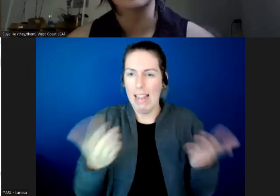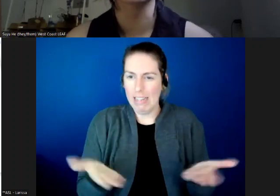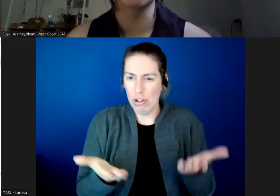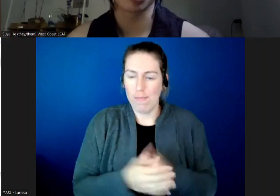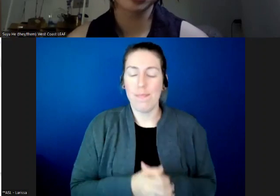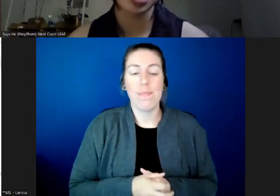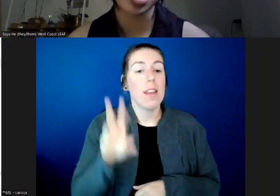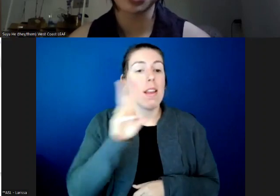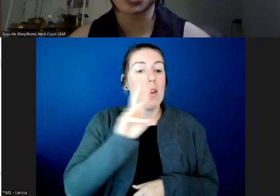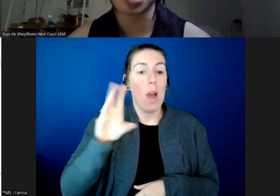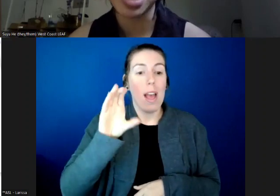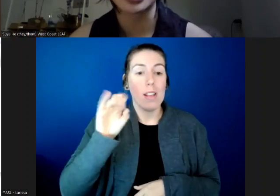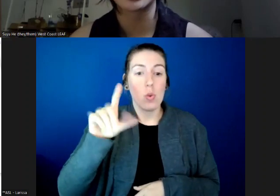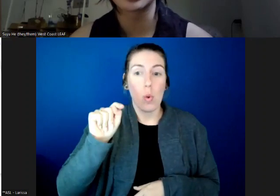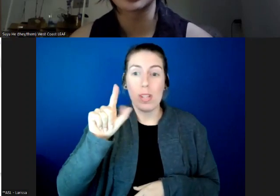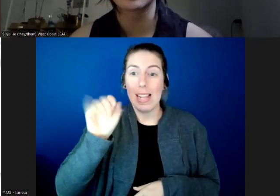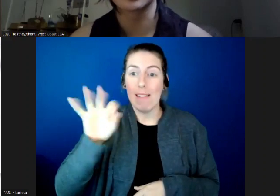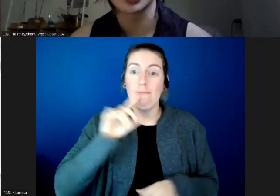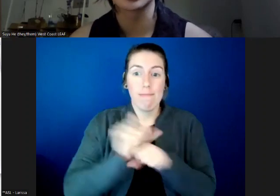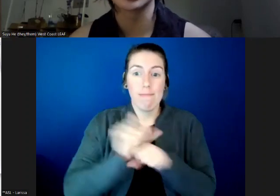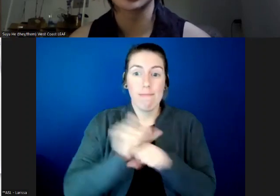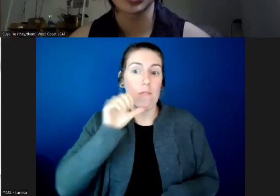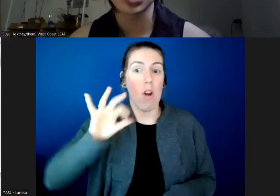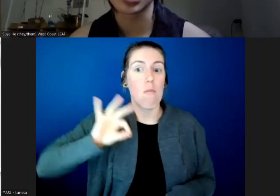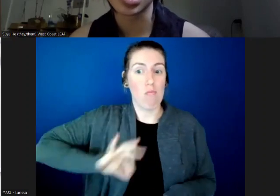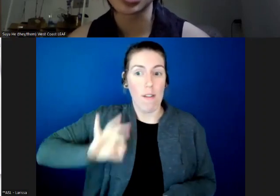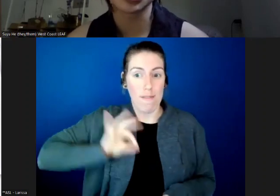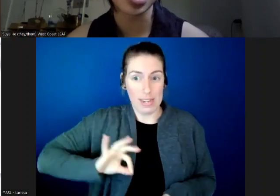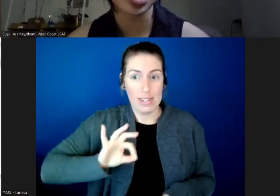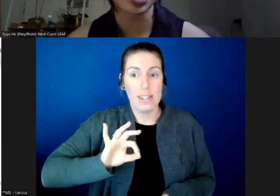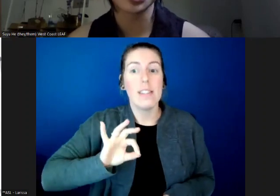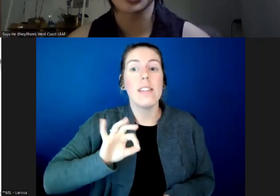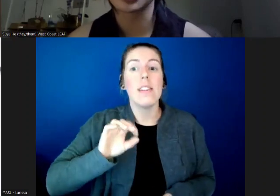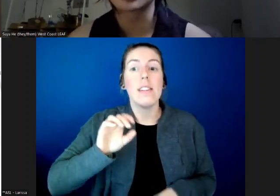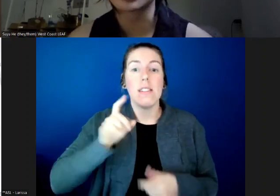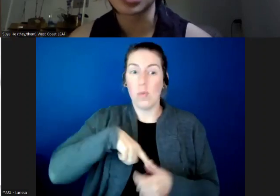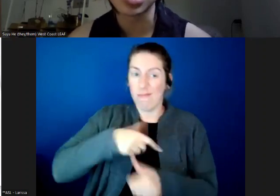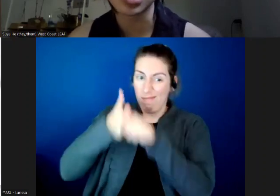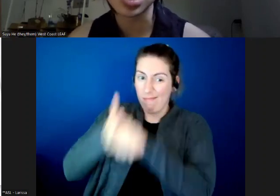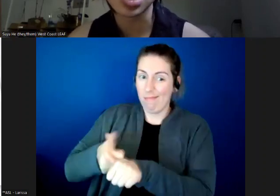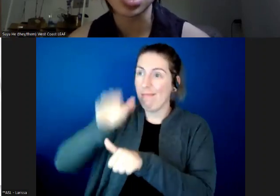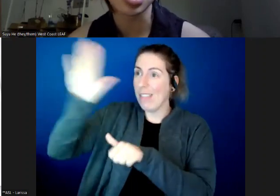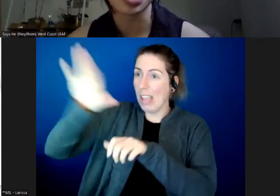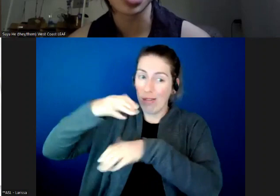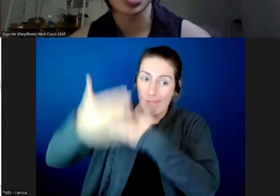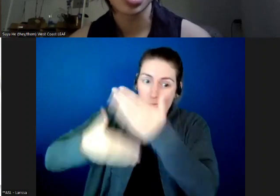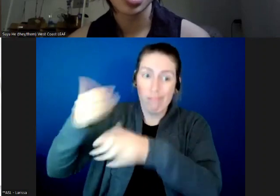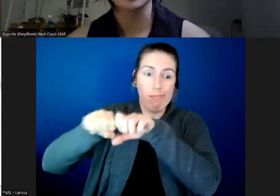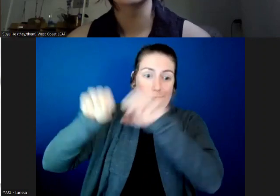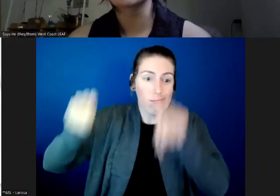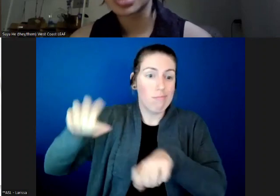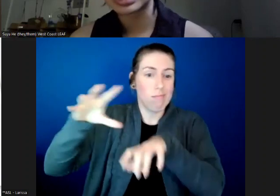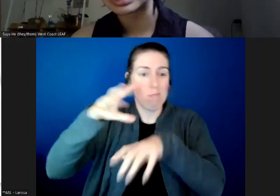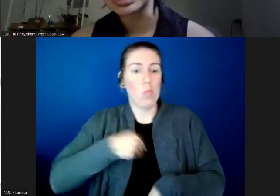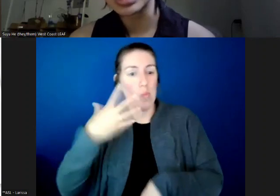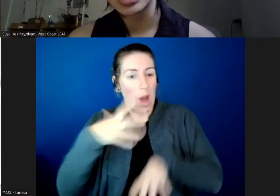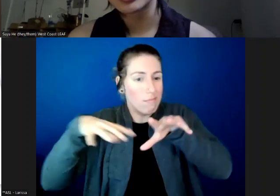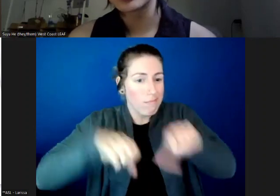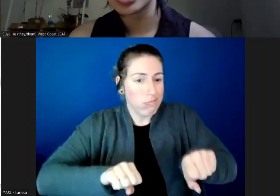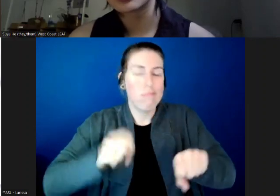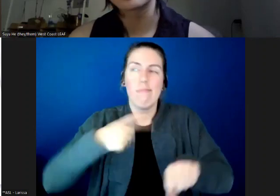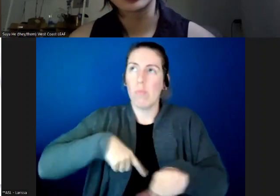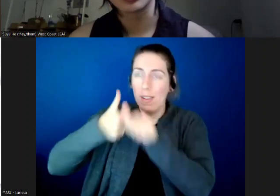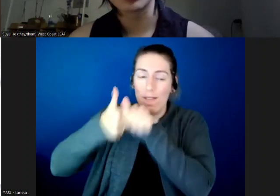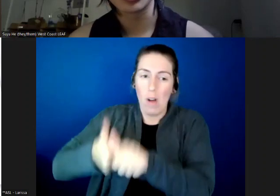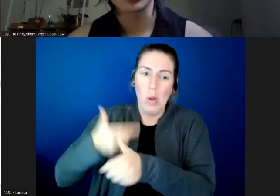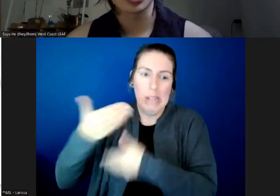a settler nonprofit, and we're mandated to utilize colonial legal strategies within a colonial legal system. And similarly,